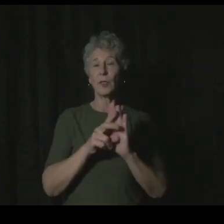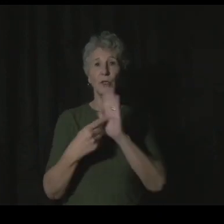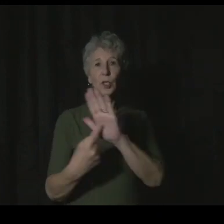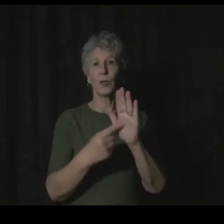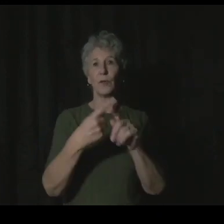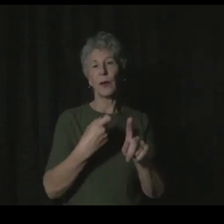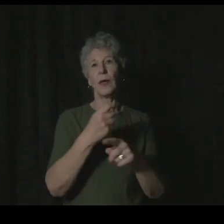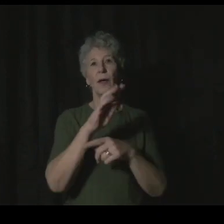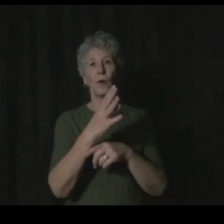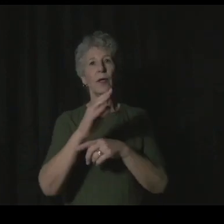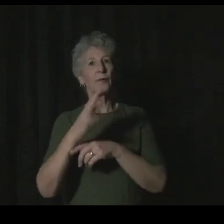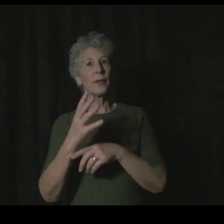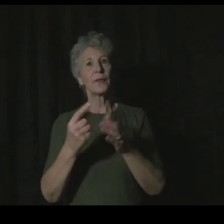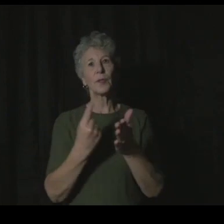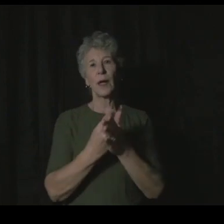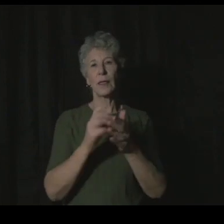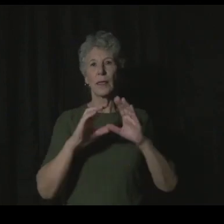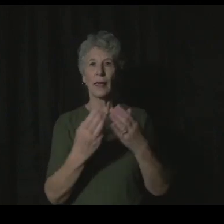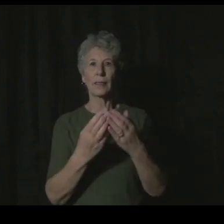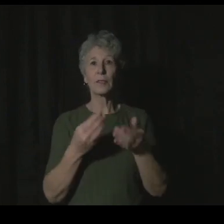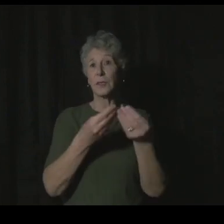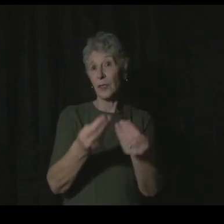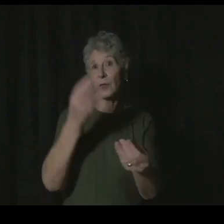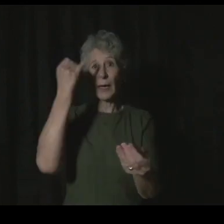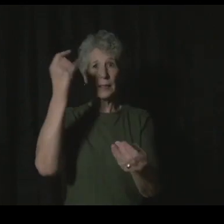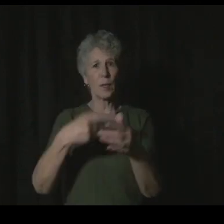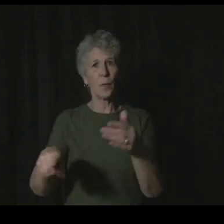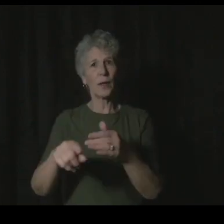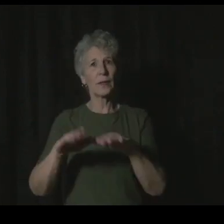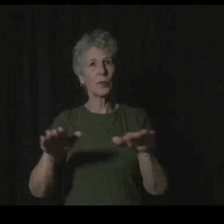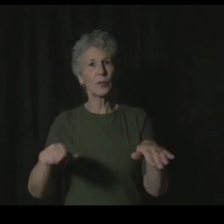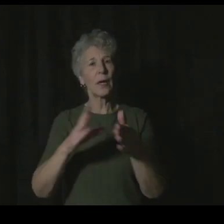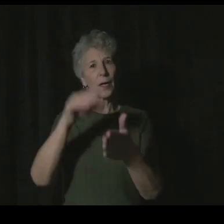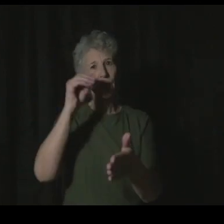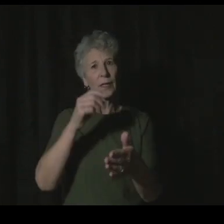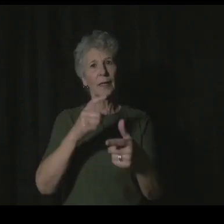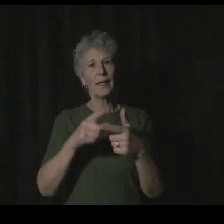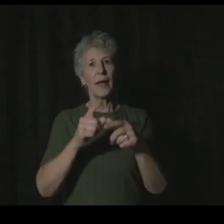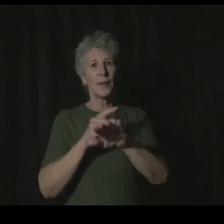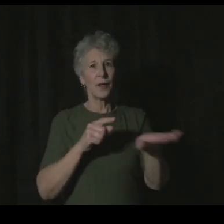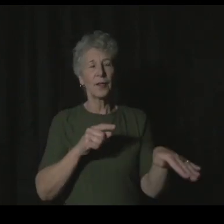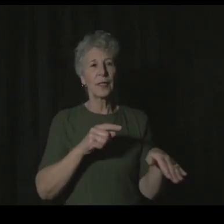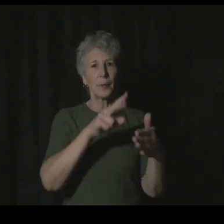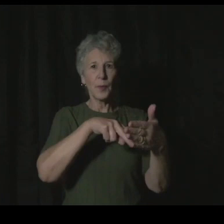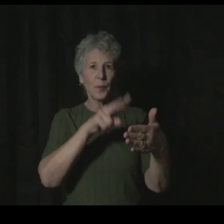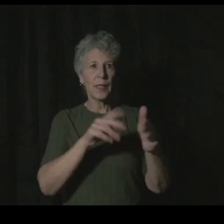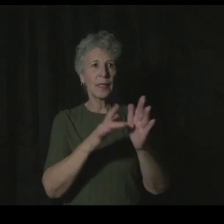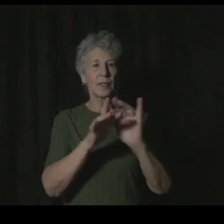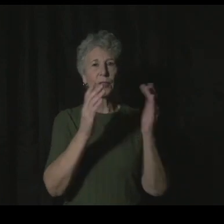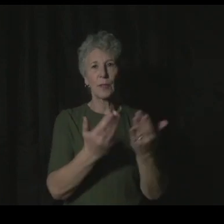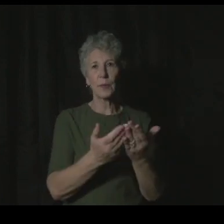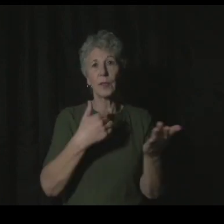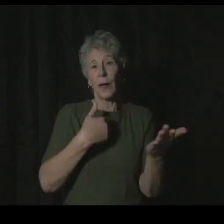grade class, kind of giving you a little bit of an idea of what they are learning, and then they're going to be reading our scripture for us. So if you have a Bible with you, or